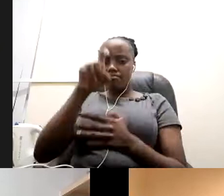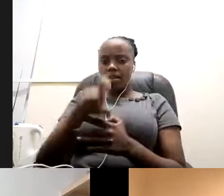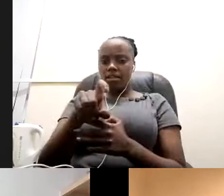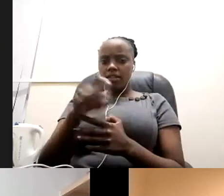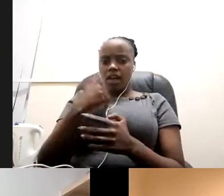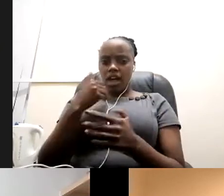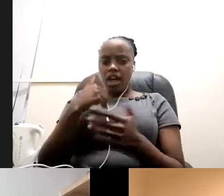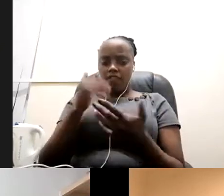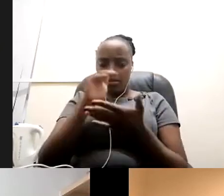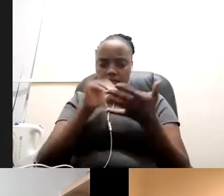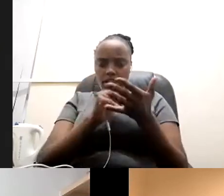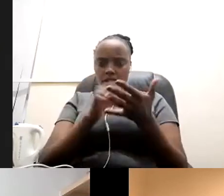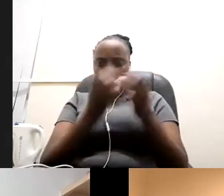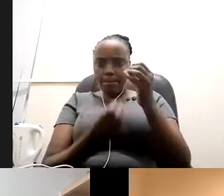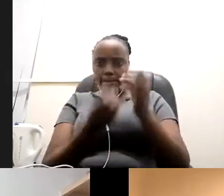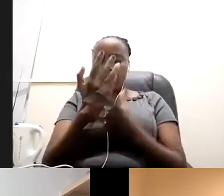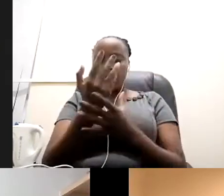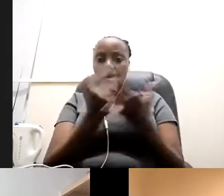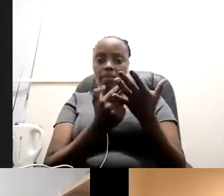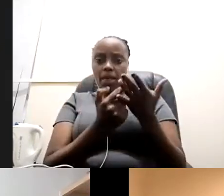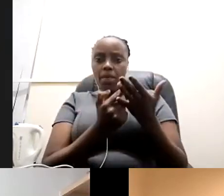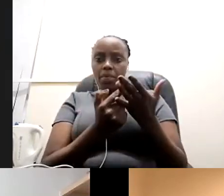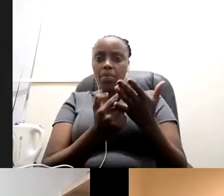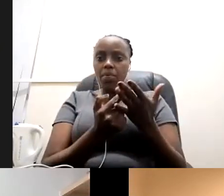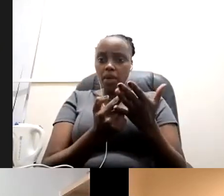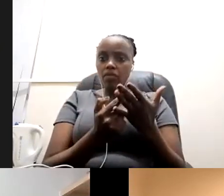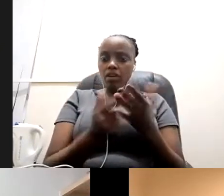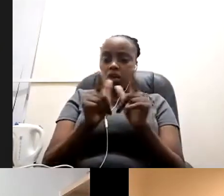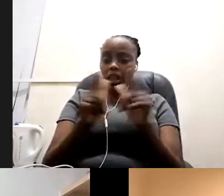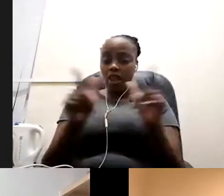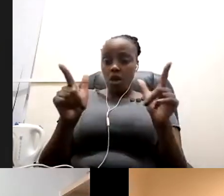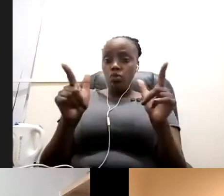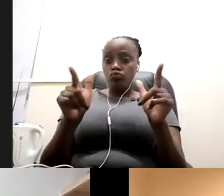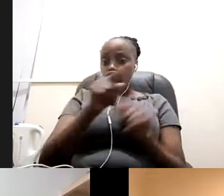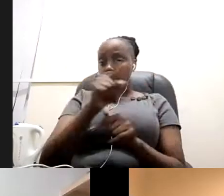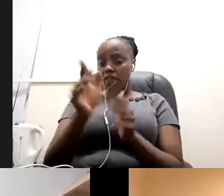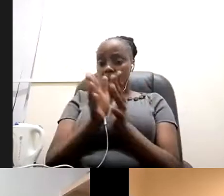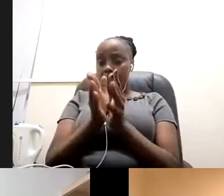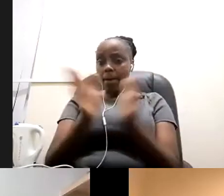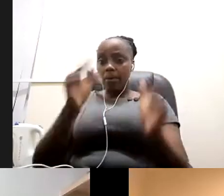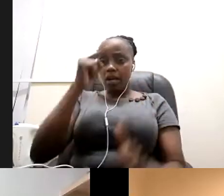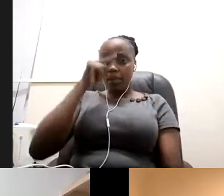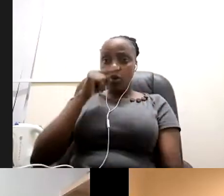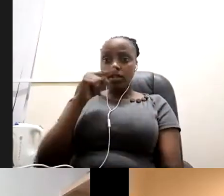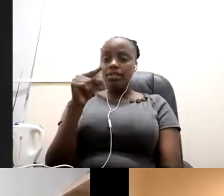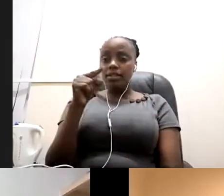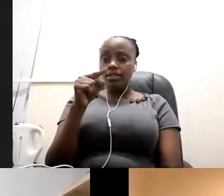center of the discussion to prepare public policies. And he